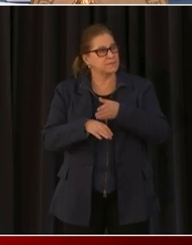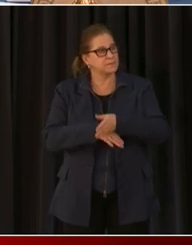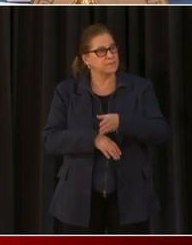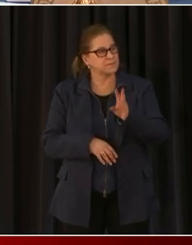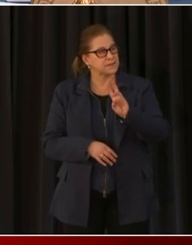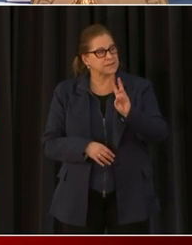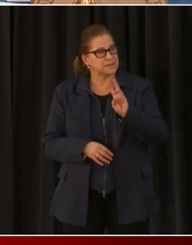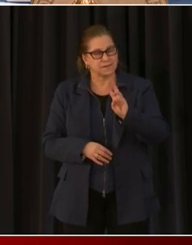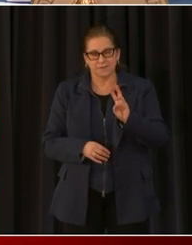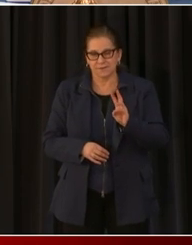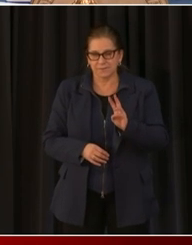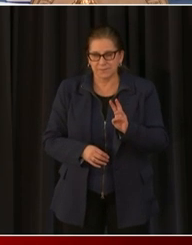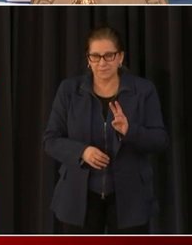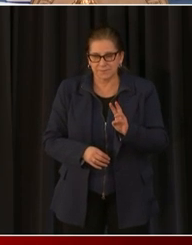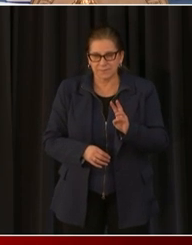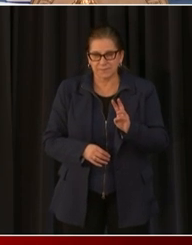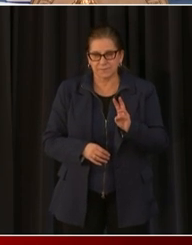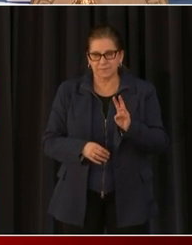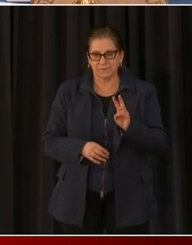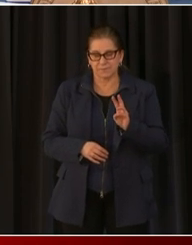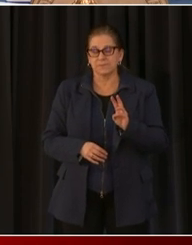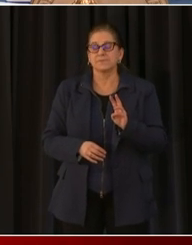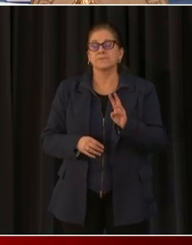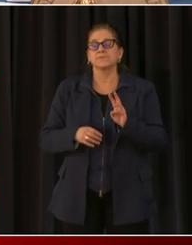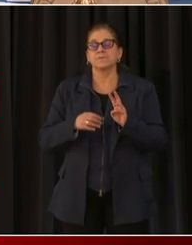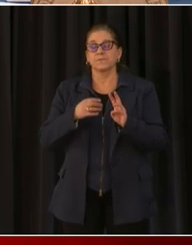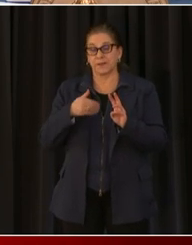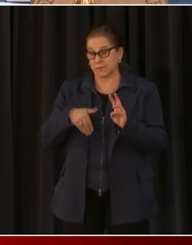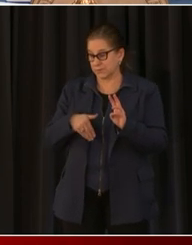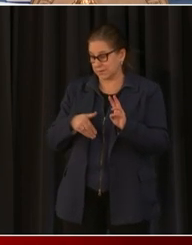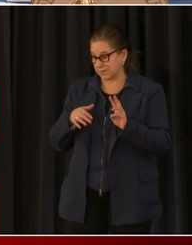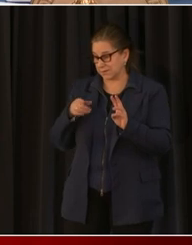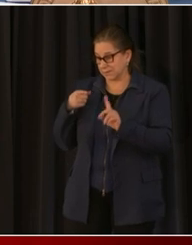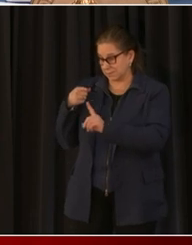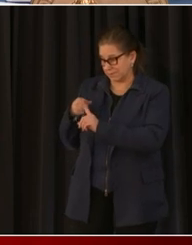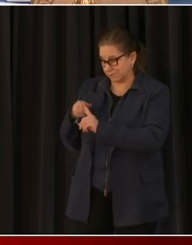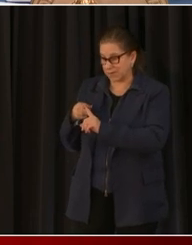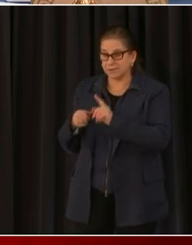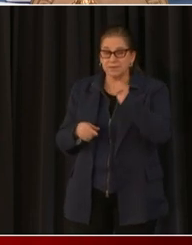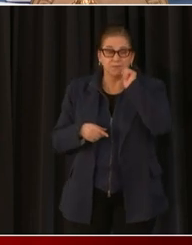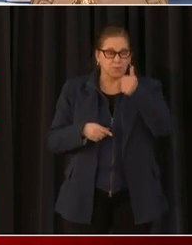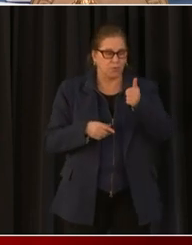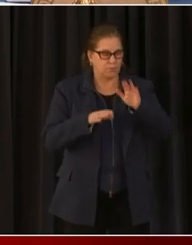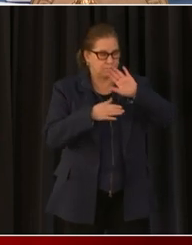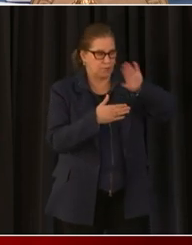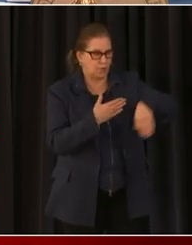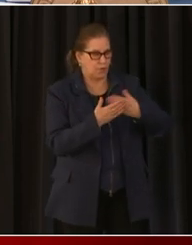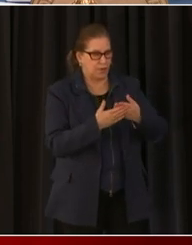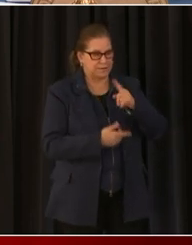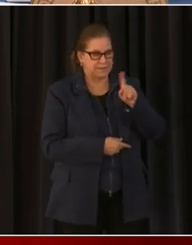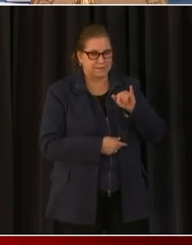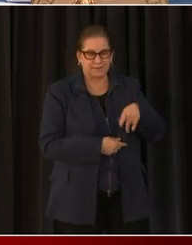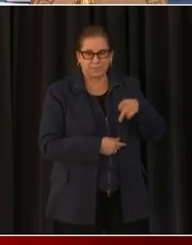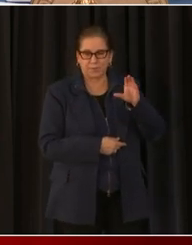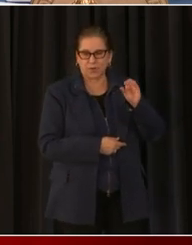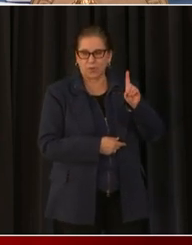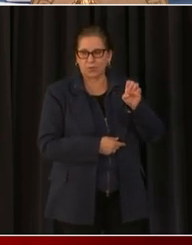zip codes are eligible for DC residents and DC workers. So